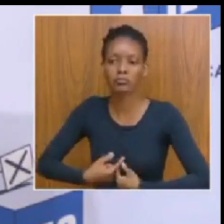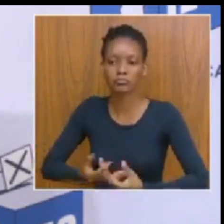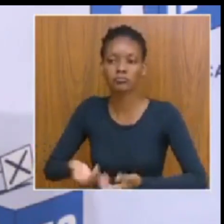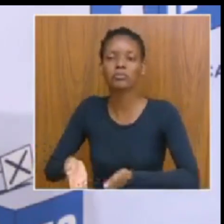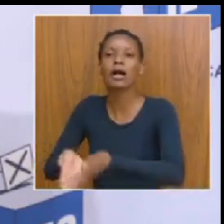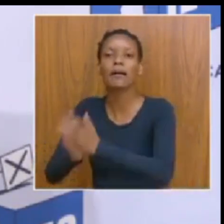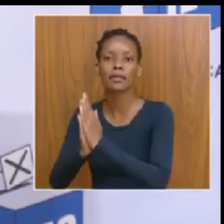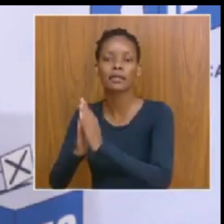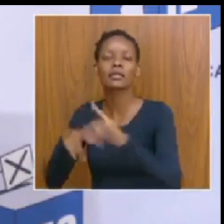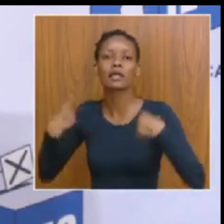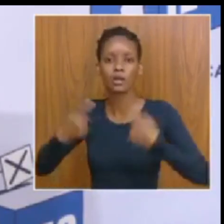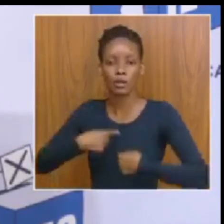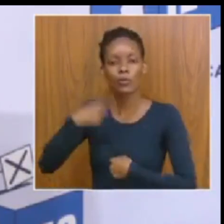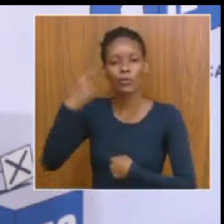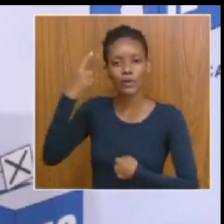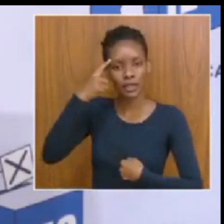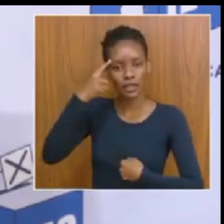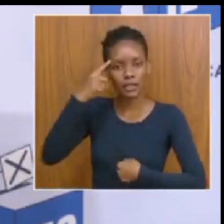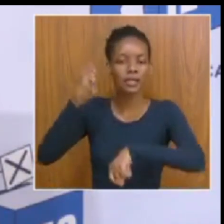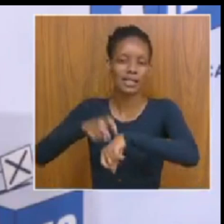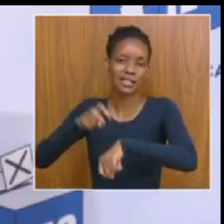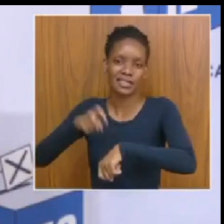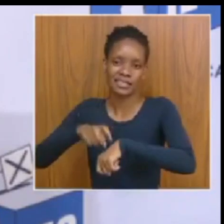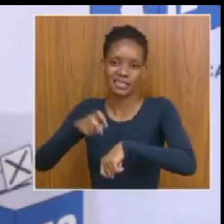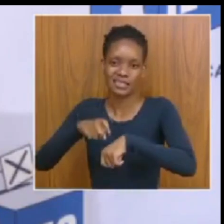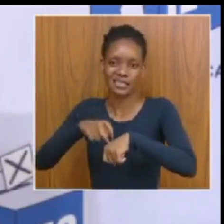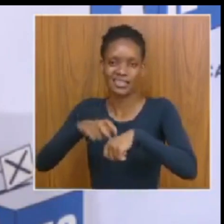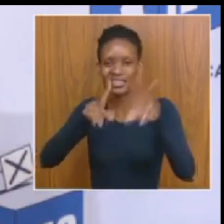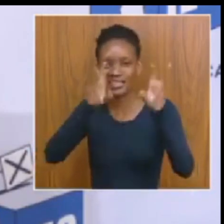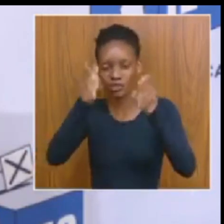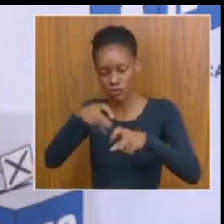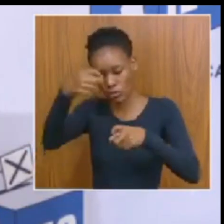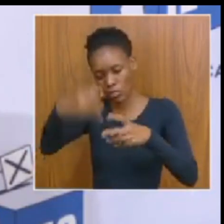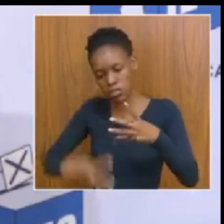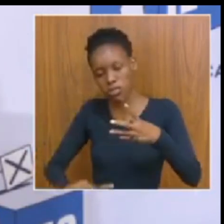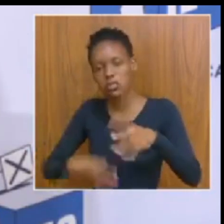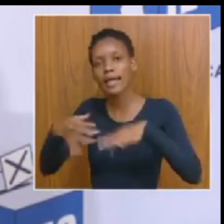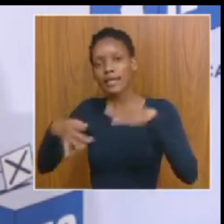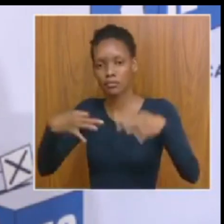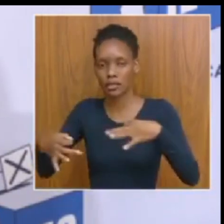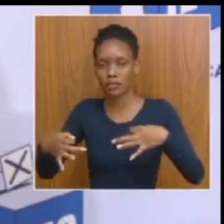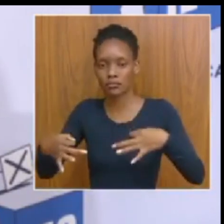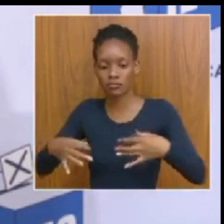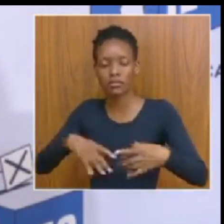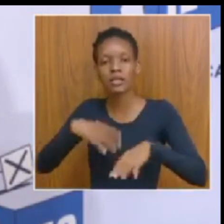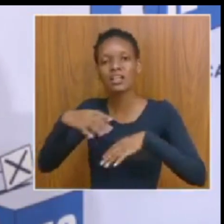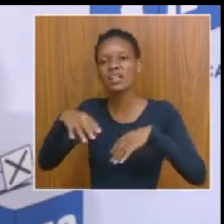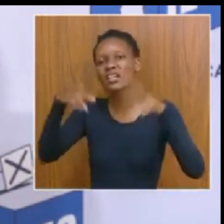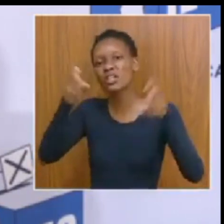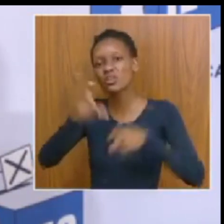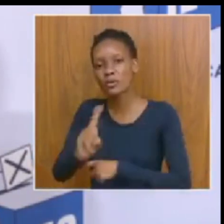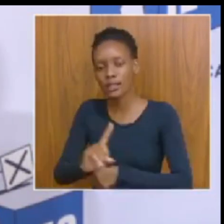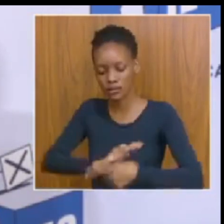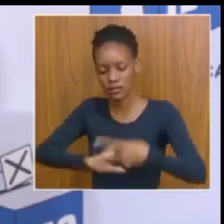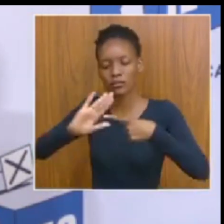there's a need for clarity on a number of issues. One,